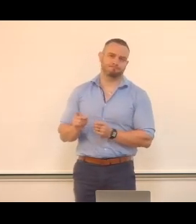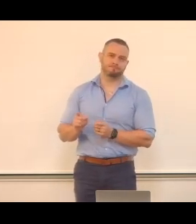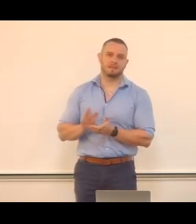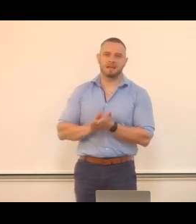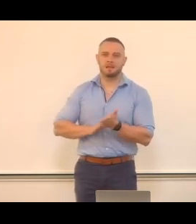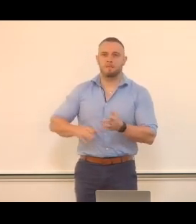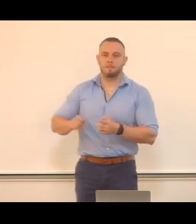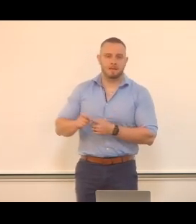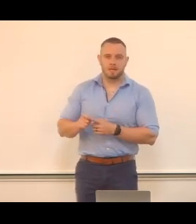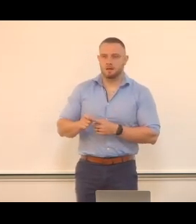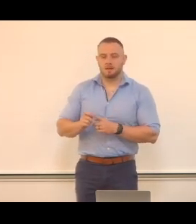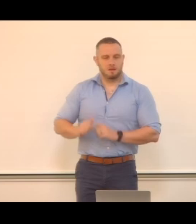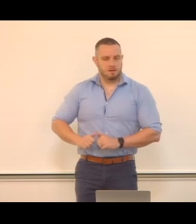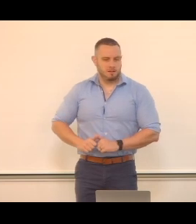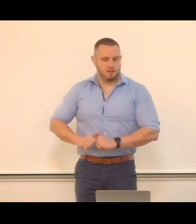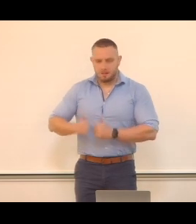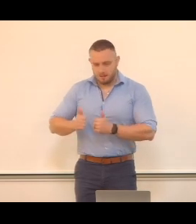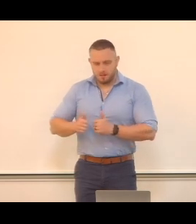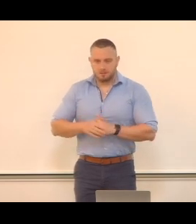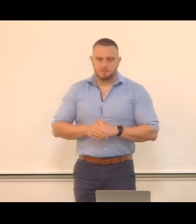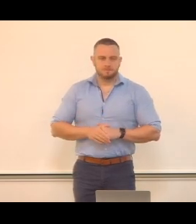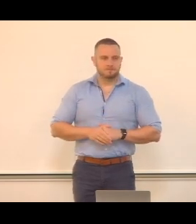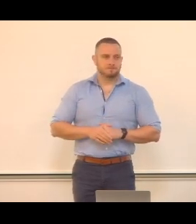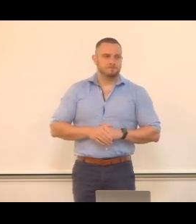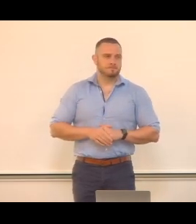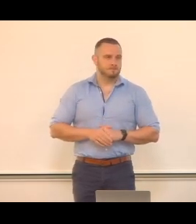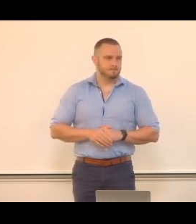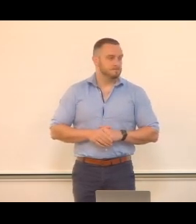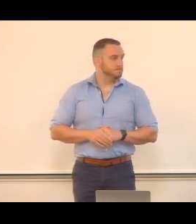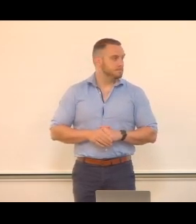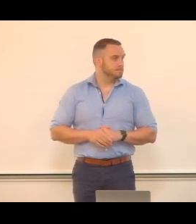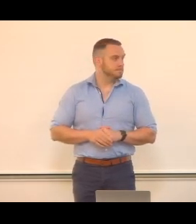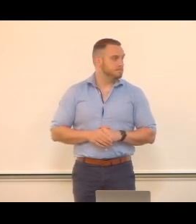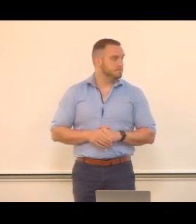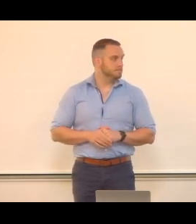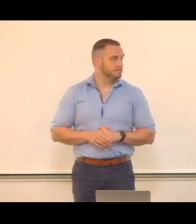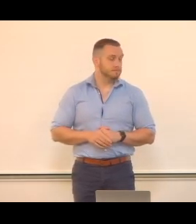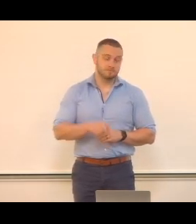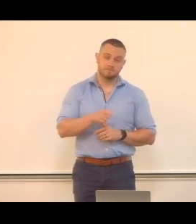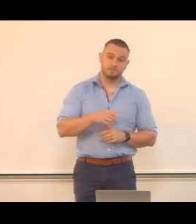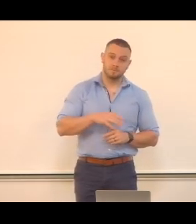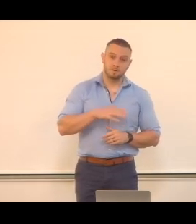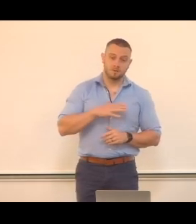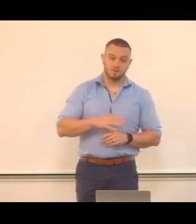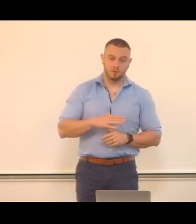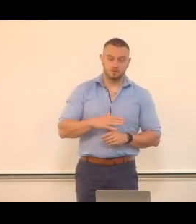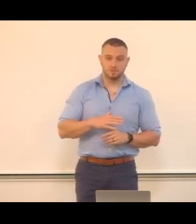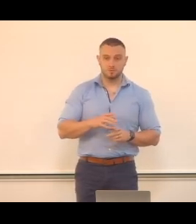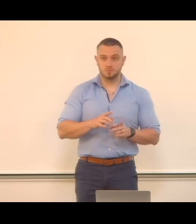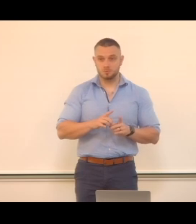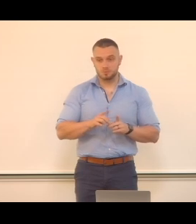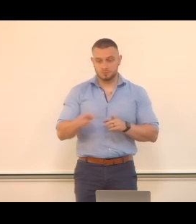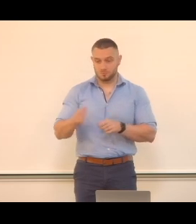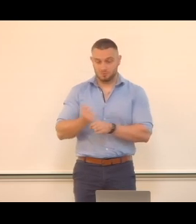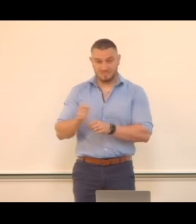in the barren terrain, it's a great location to do that. If you're looking to do geological experiments, it's a great